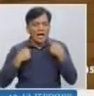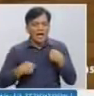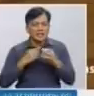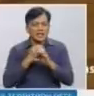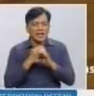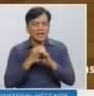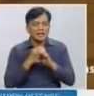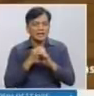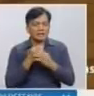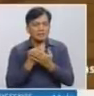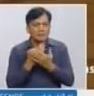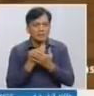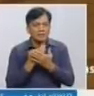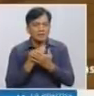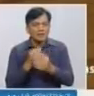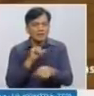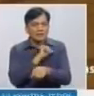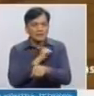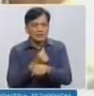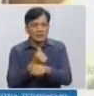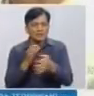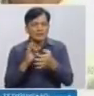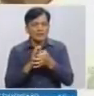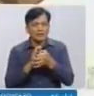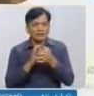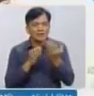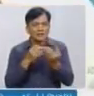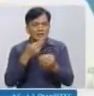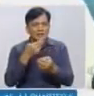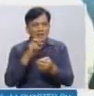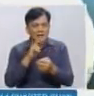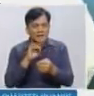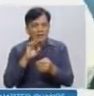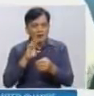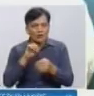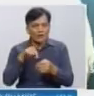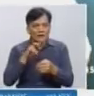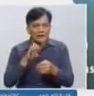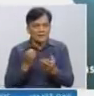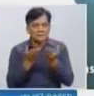by former Representative Harry Roque Strong.